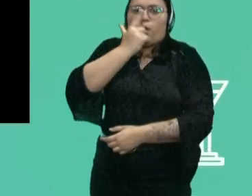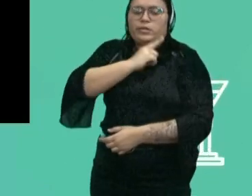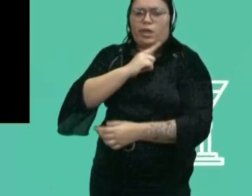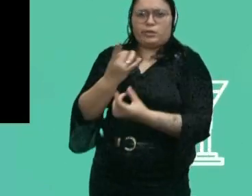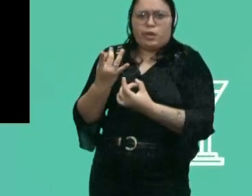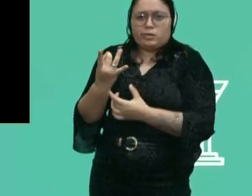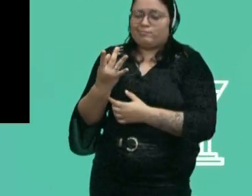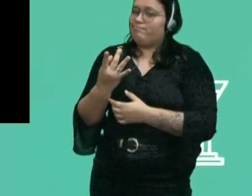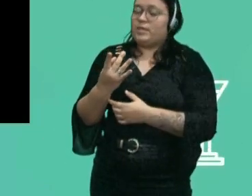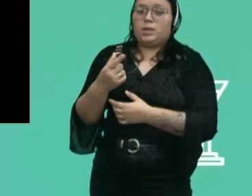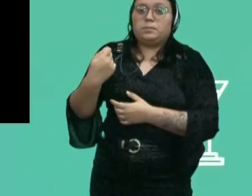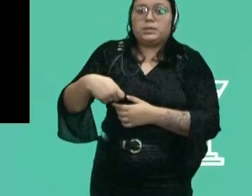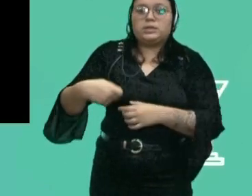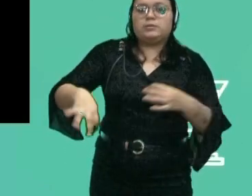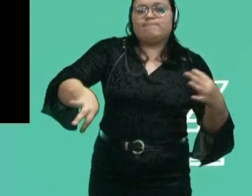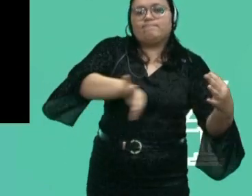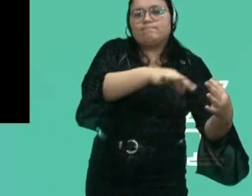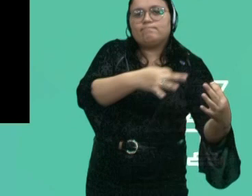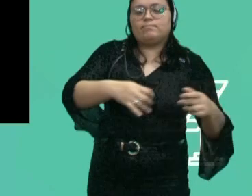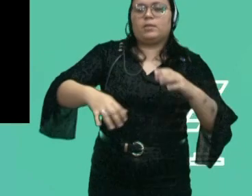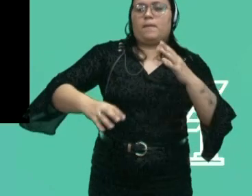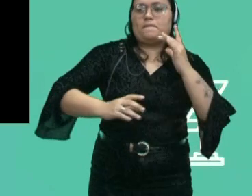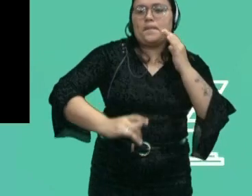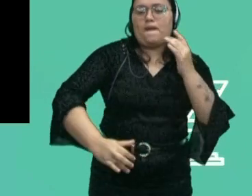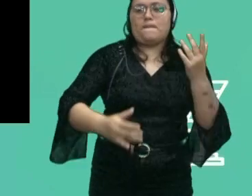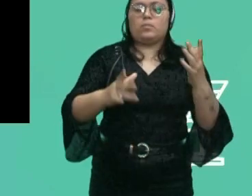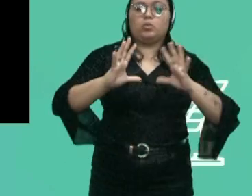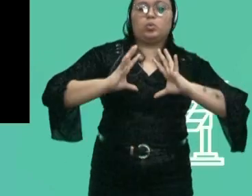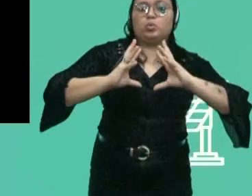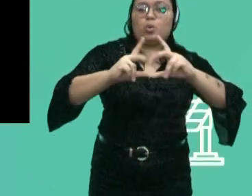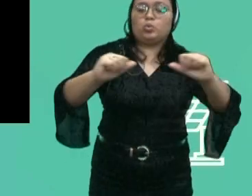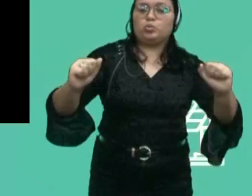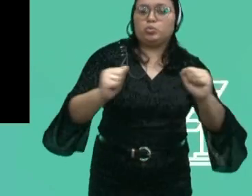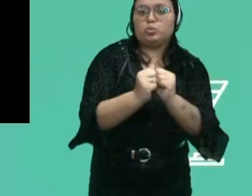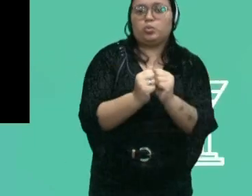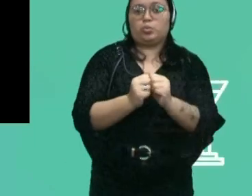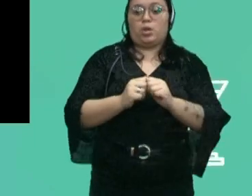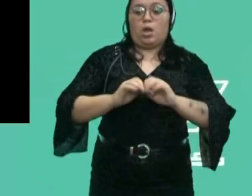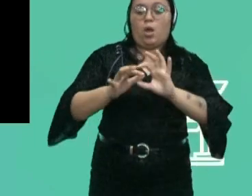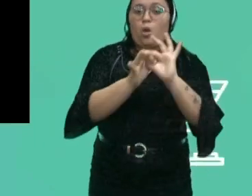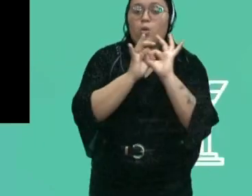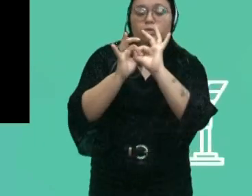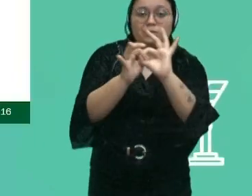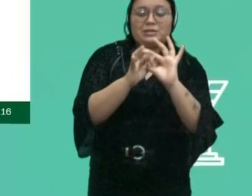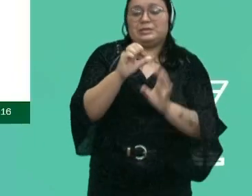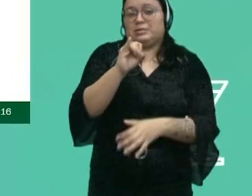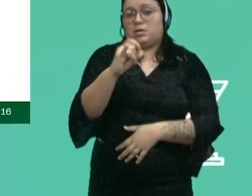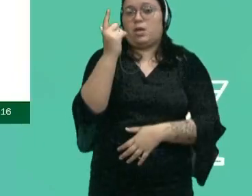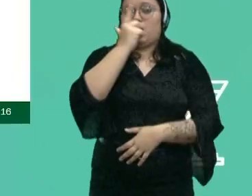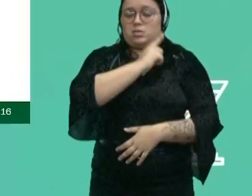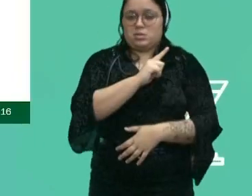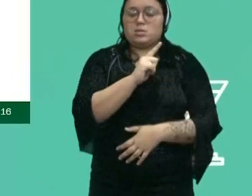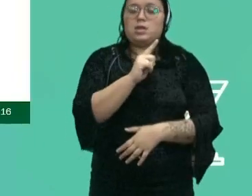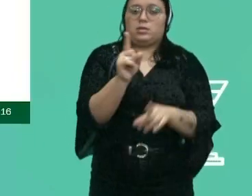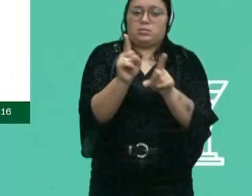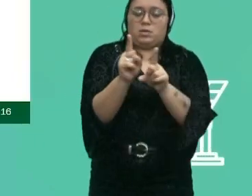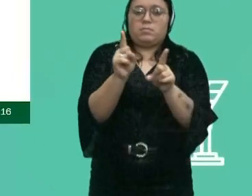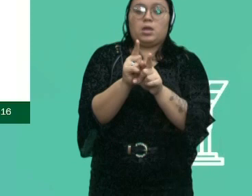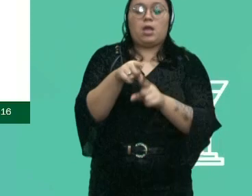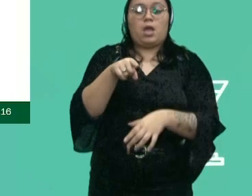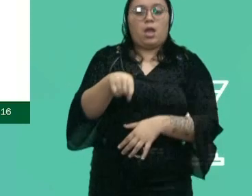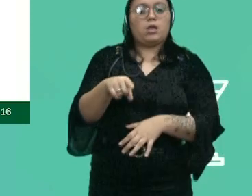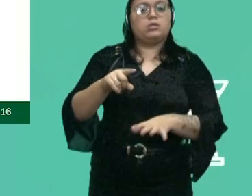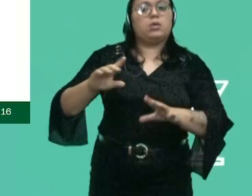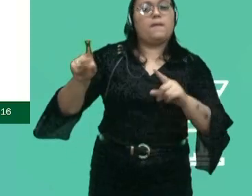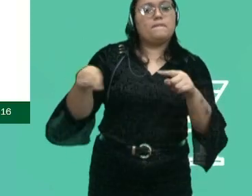really the global community, all hands on deck if we are going to accelerate and achieve all of our goals for clean energy.